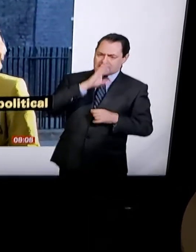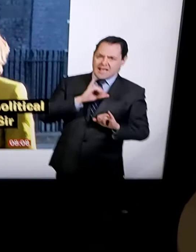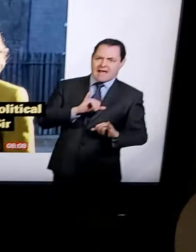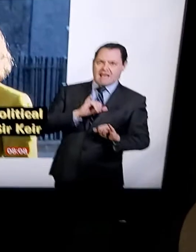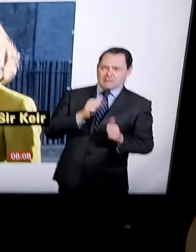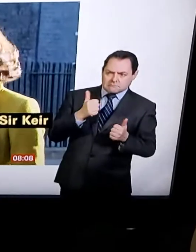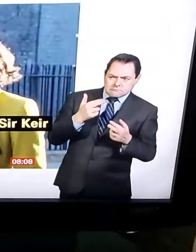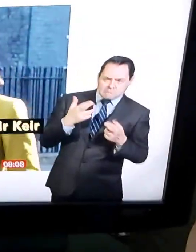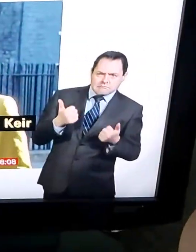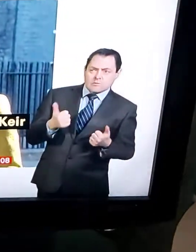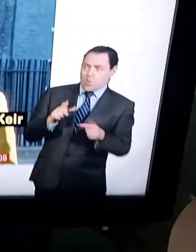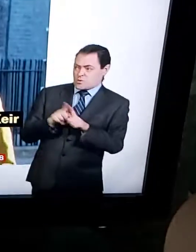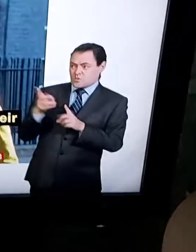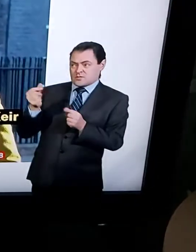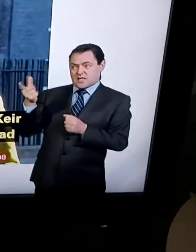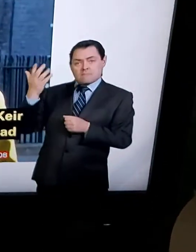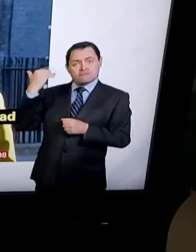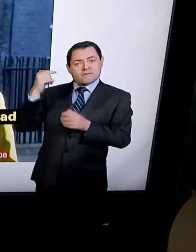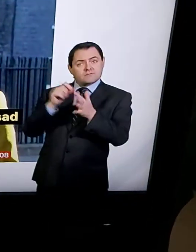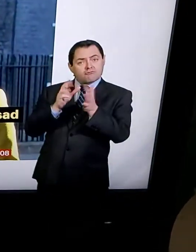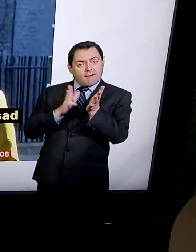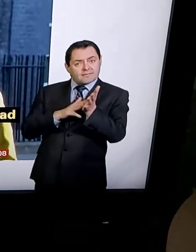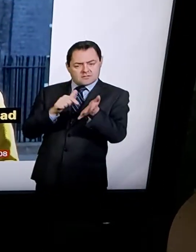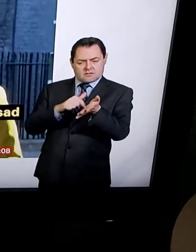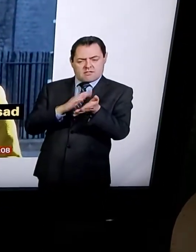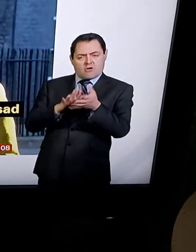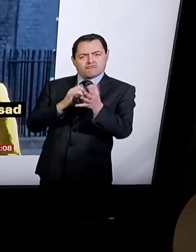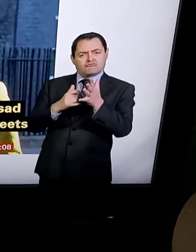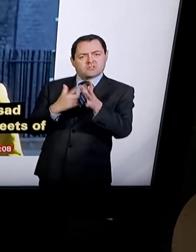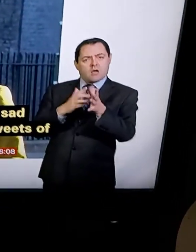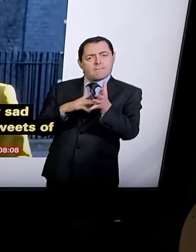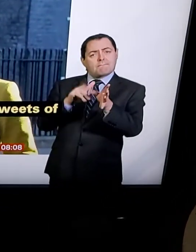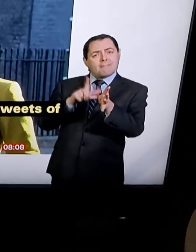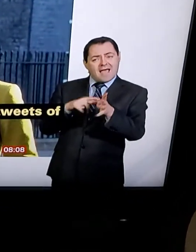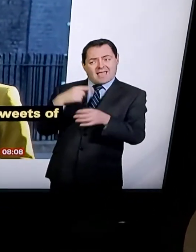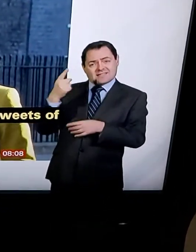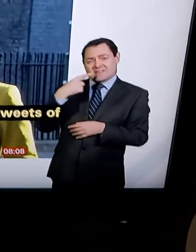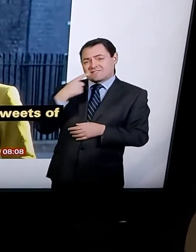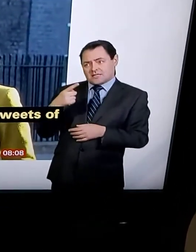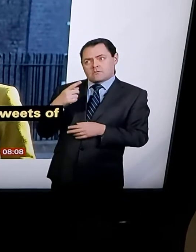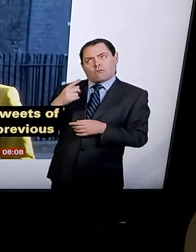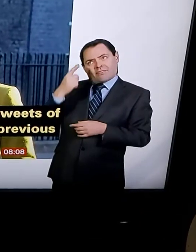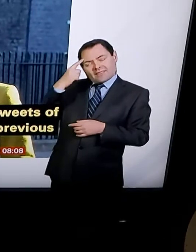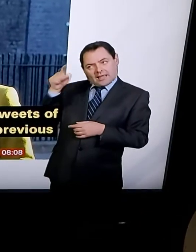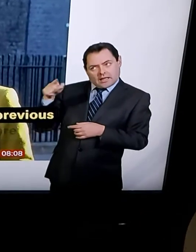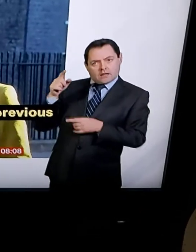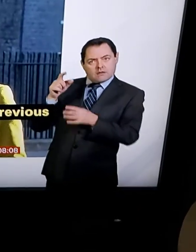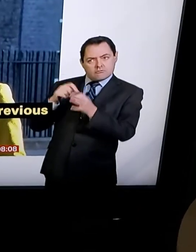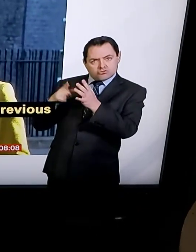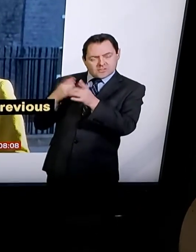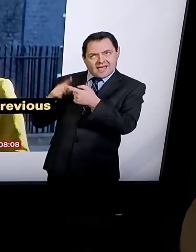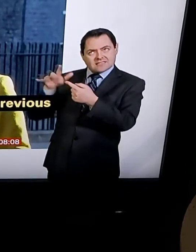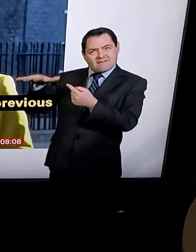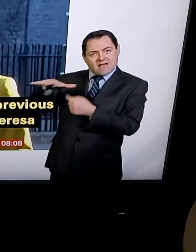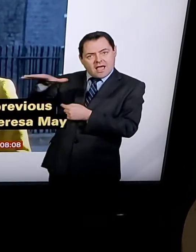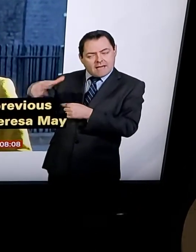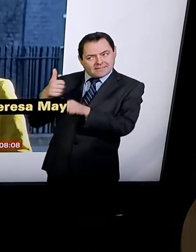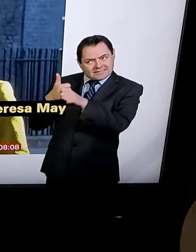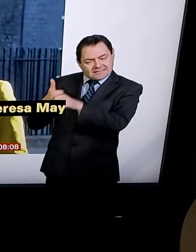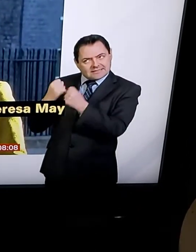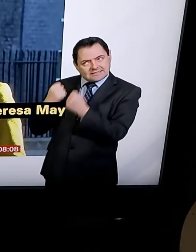the previous occupants of this place. Theresa May saying that her thoughts and prayers were with Boris Johnson and his family, and it shows that the virus just